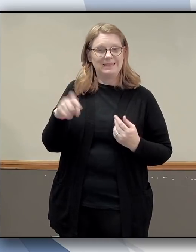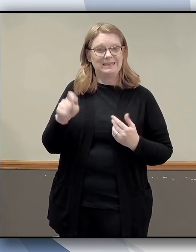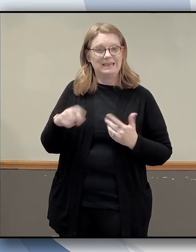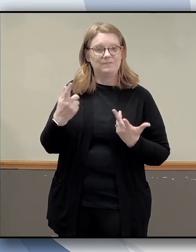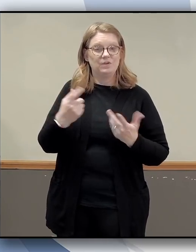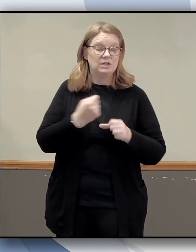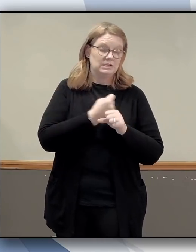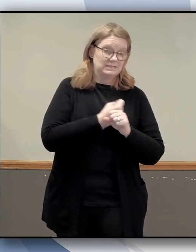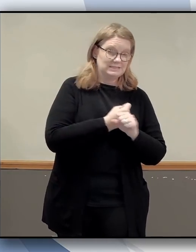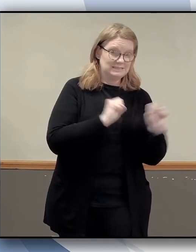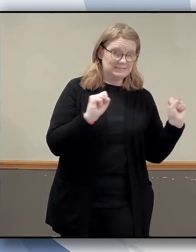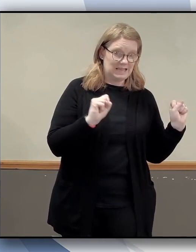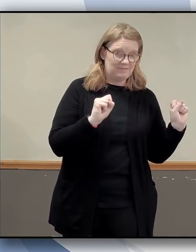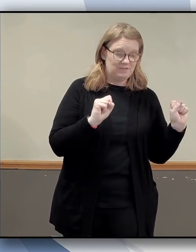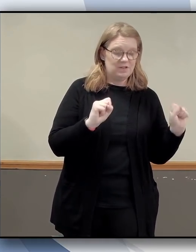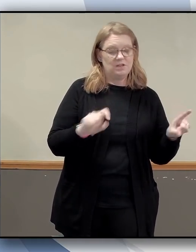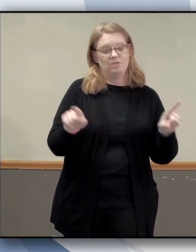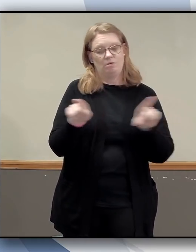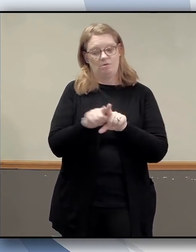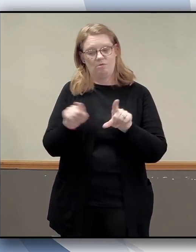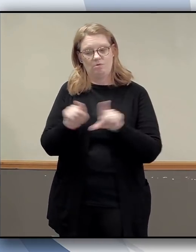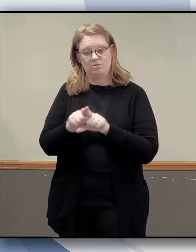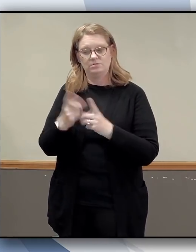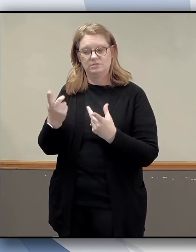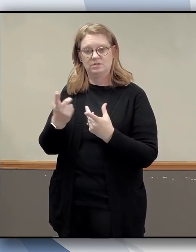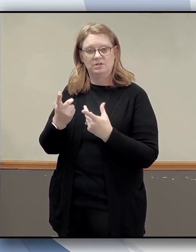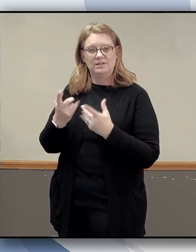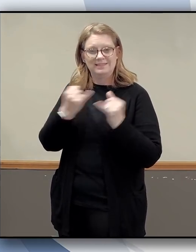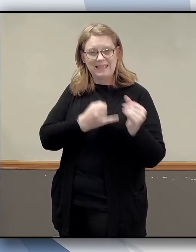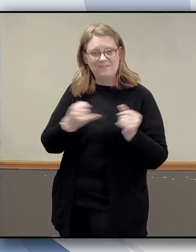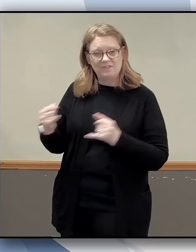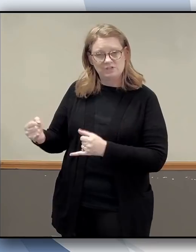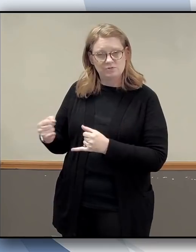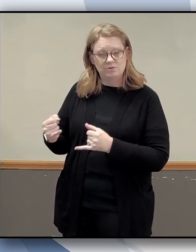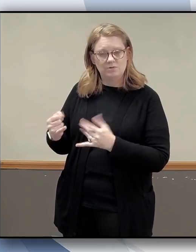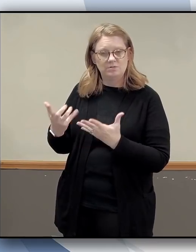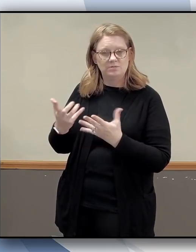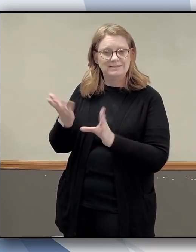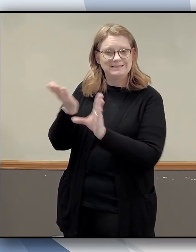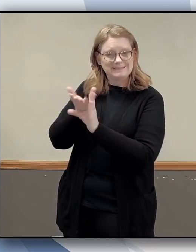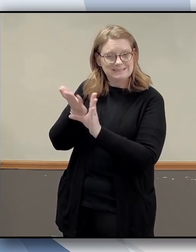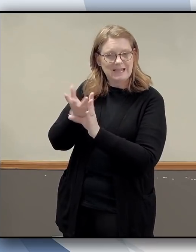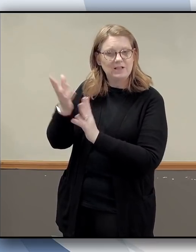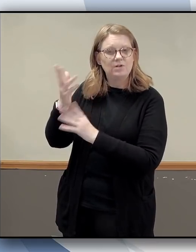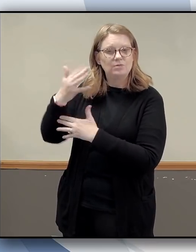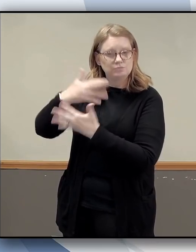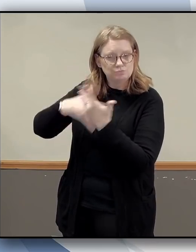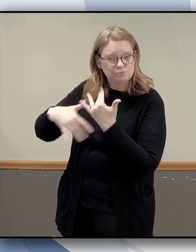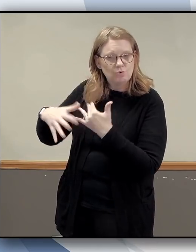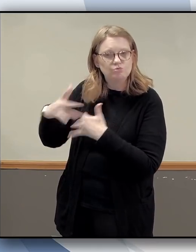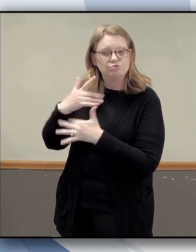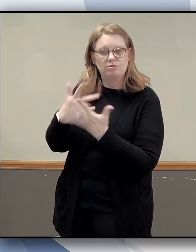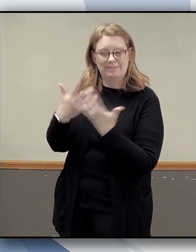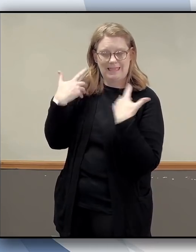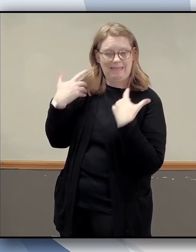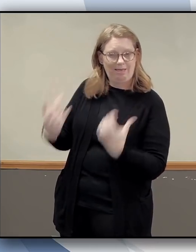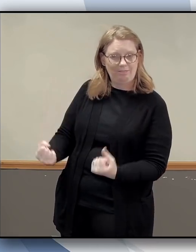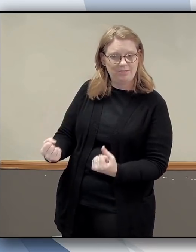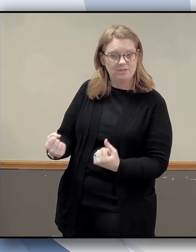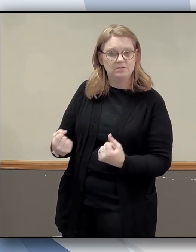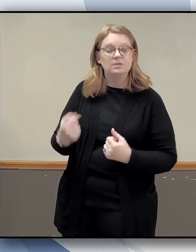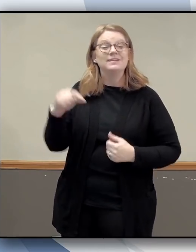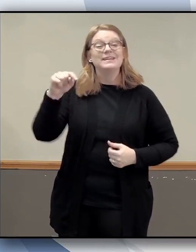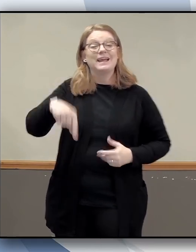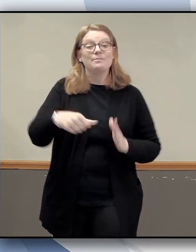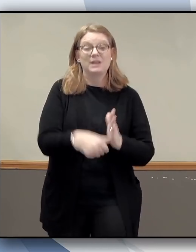balancing safety with an individual's psychosocial well-being. Furthermore, and I must stress this, the state has